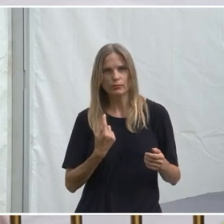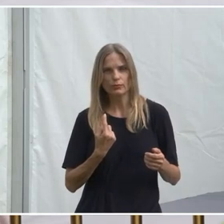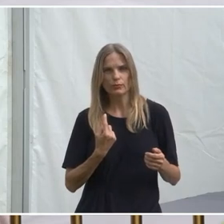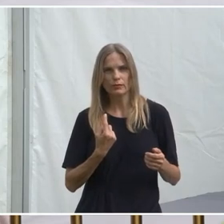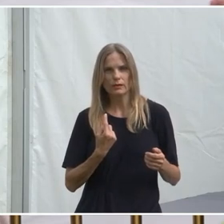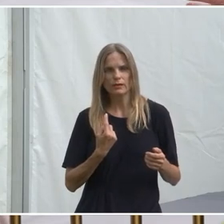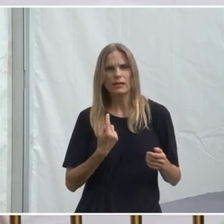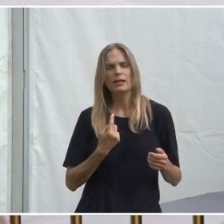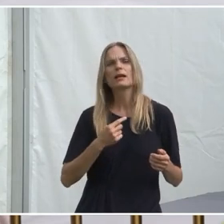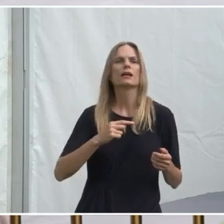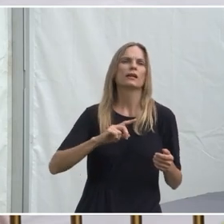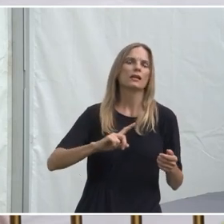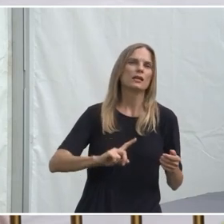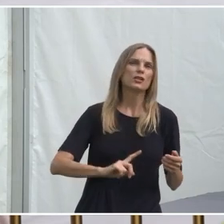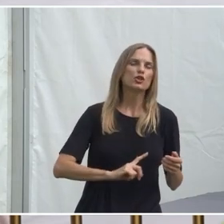by